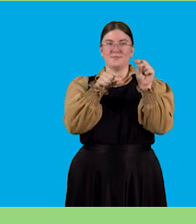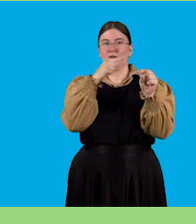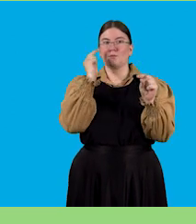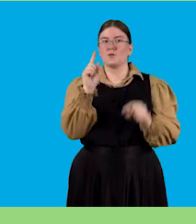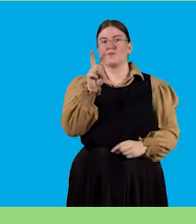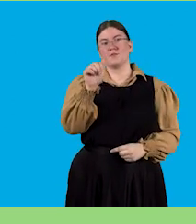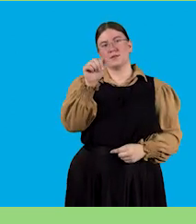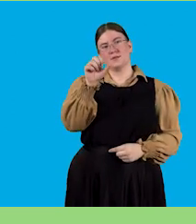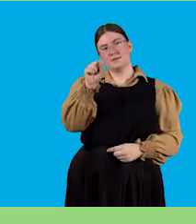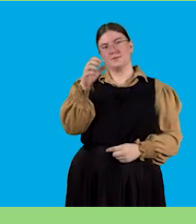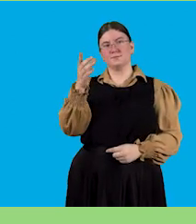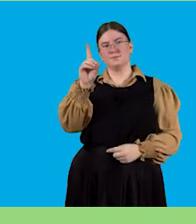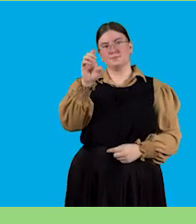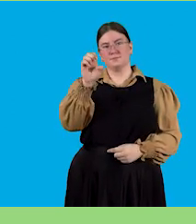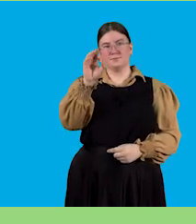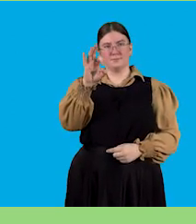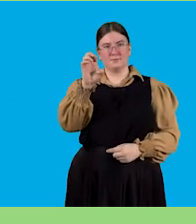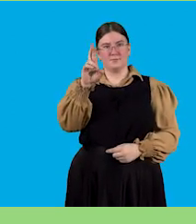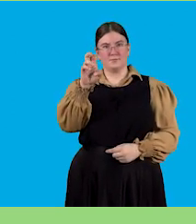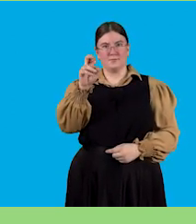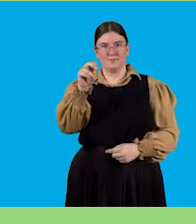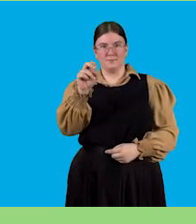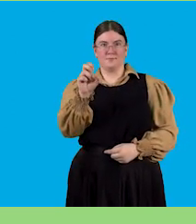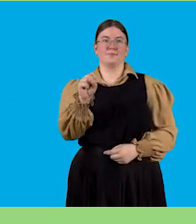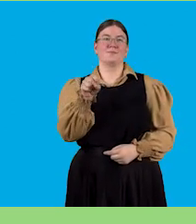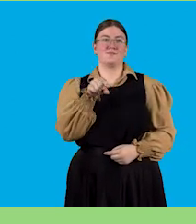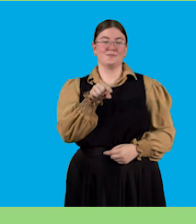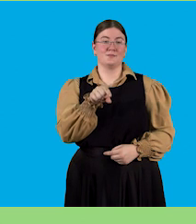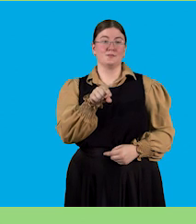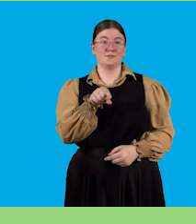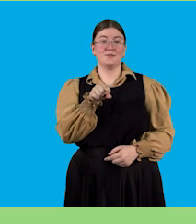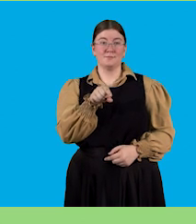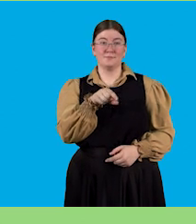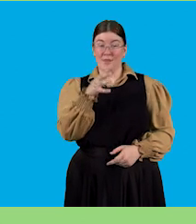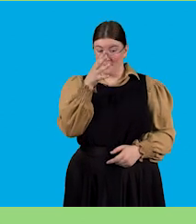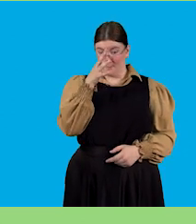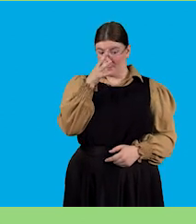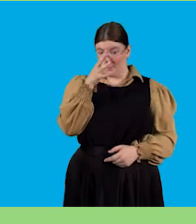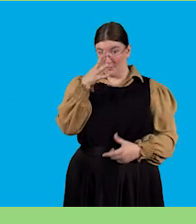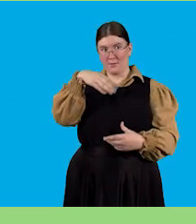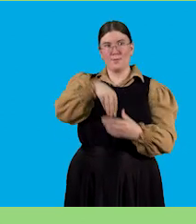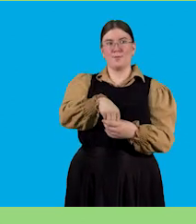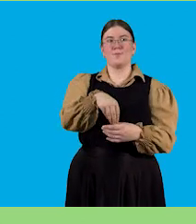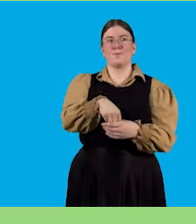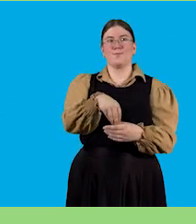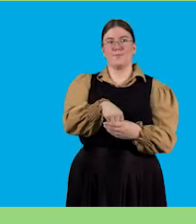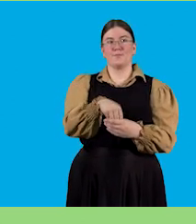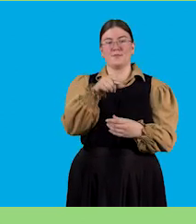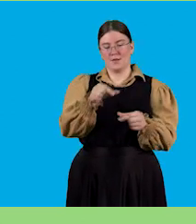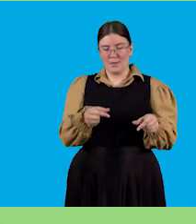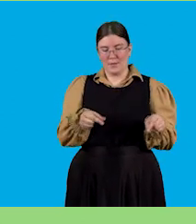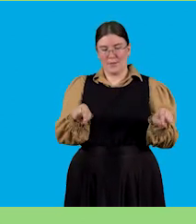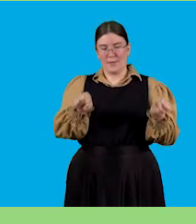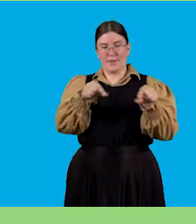a vas deferens or a sperm duct. So it is a duct that carries a semen